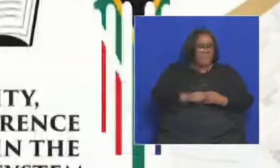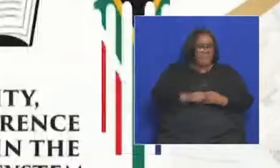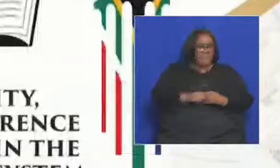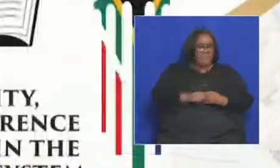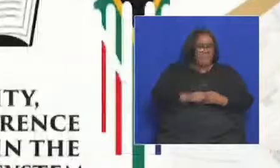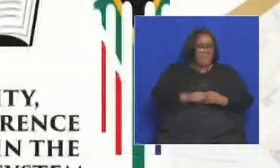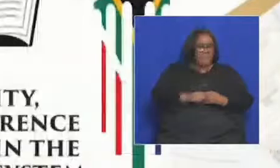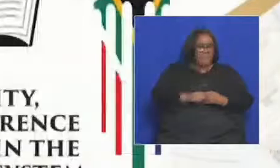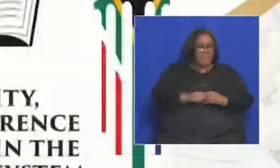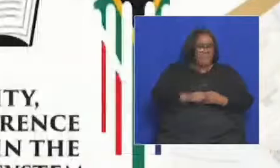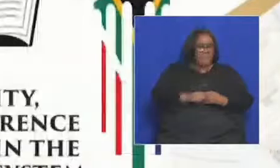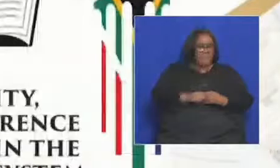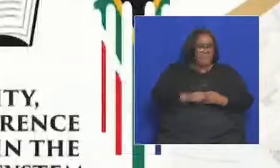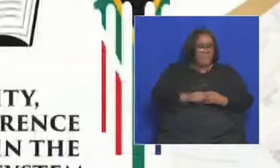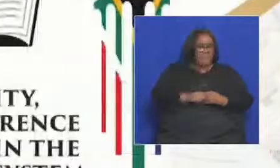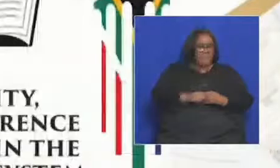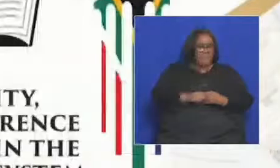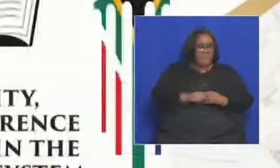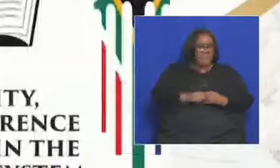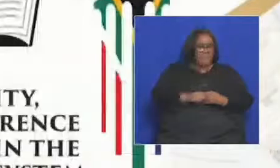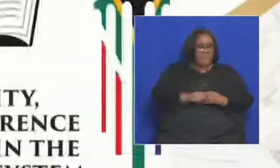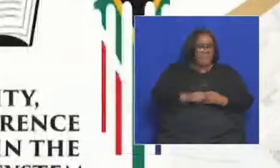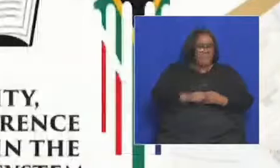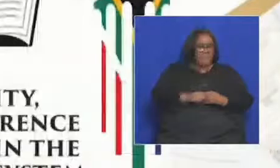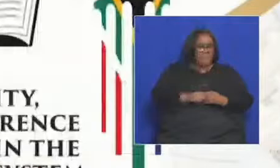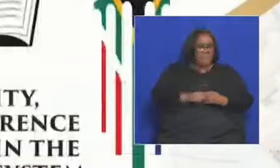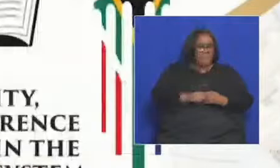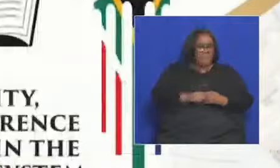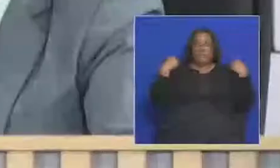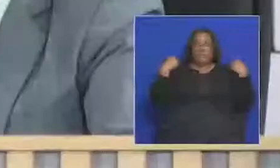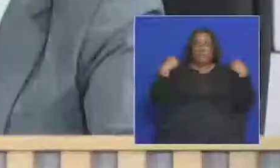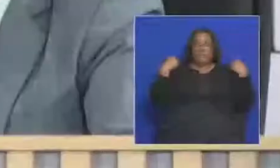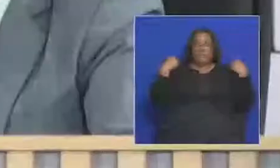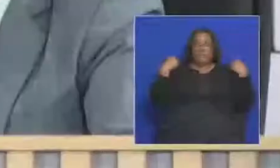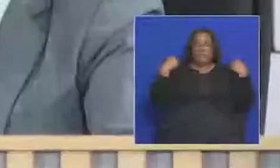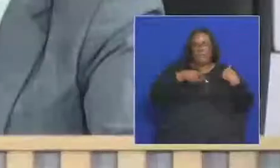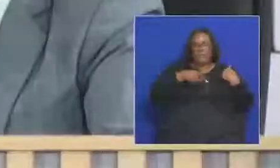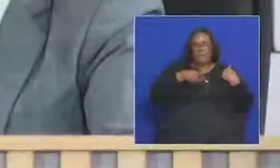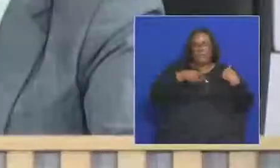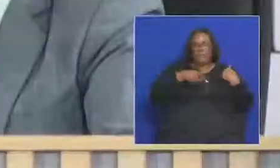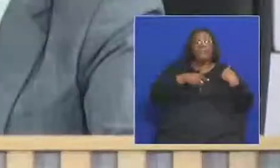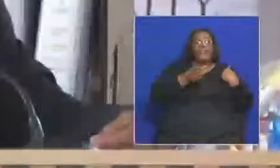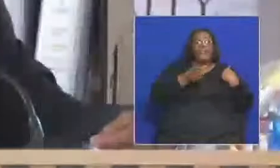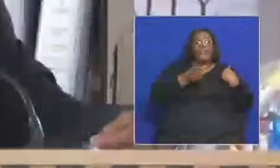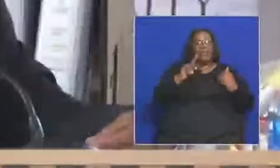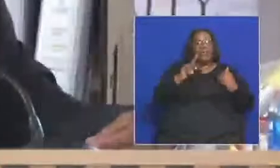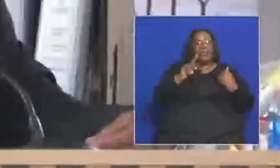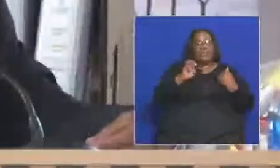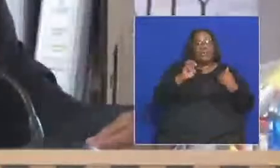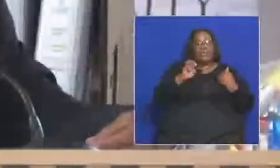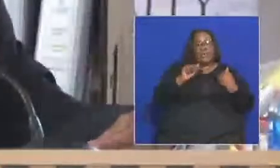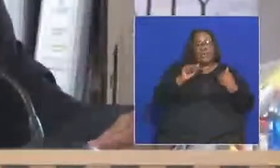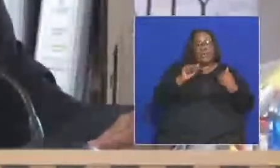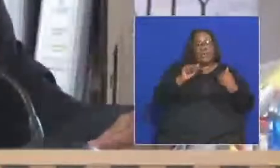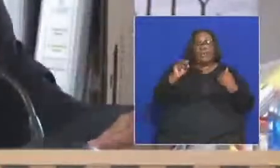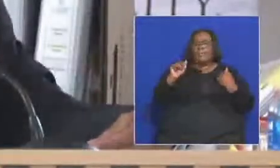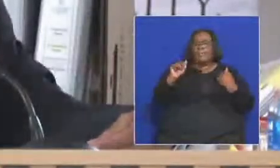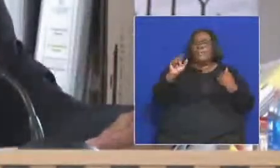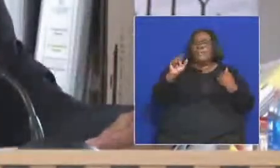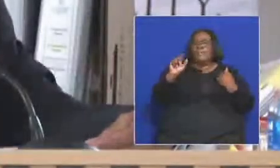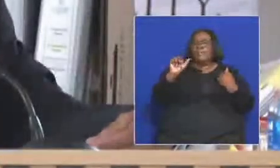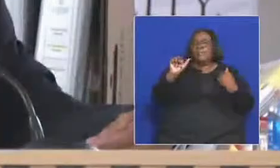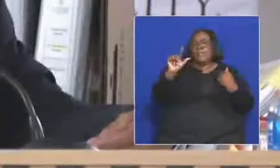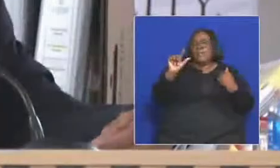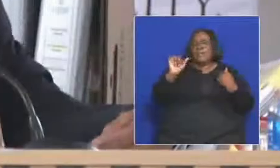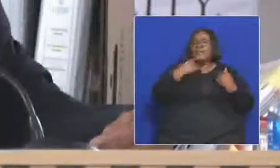say you give the name of Kodesala at chat 5, you explain that's my wife, Baba. And Mr. Msibi responds at chat